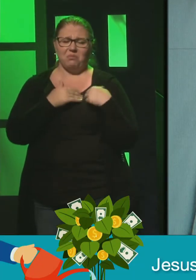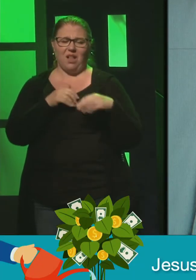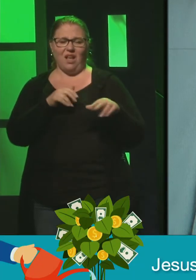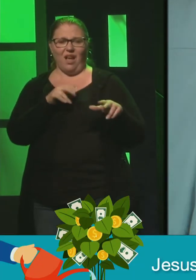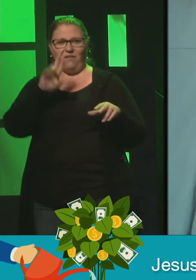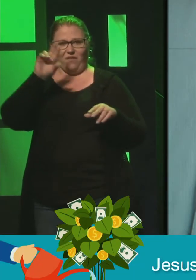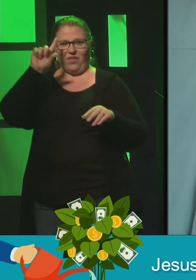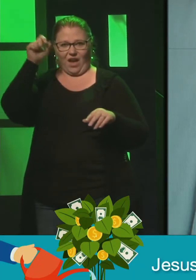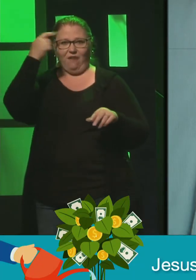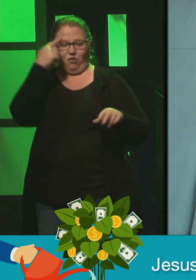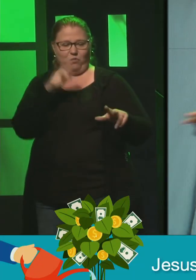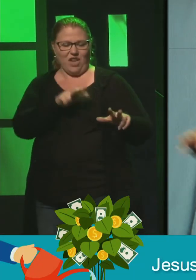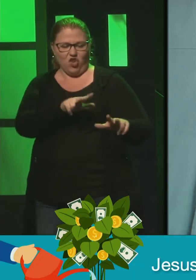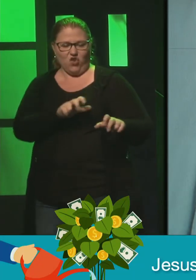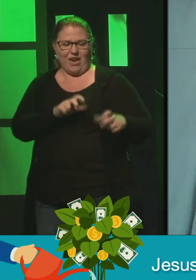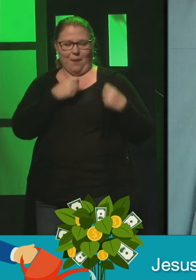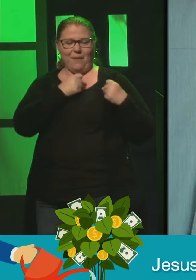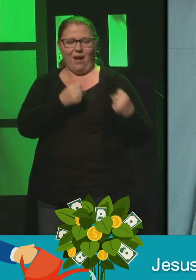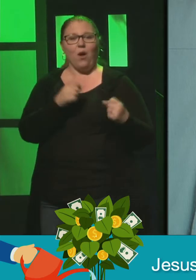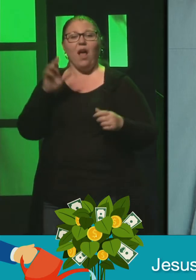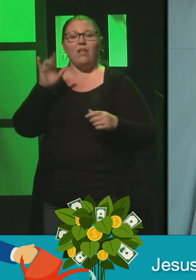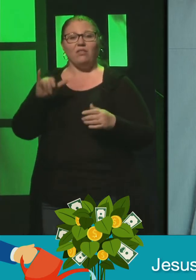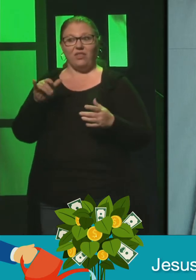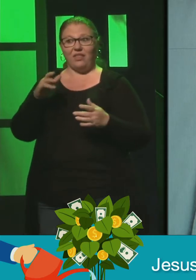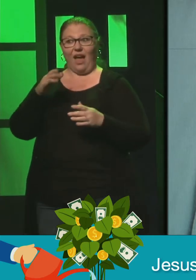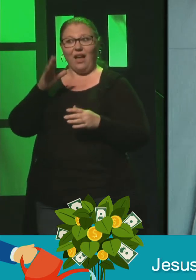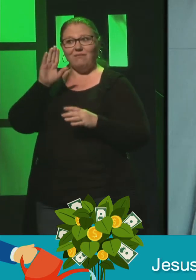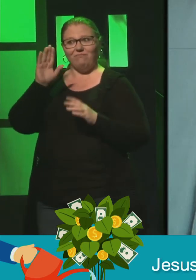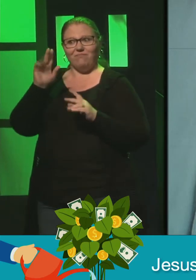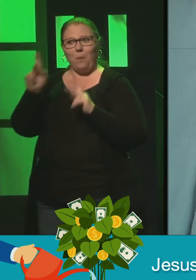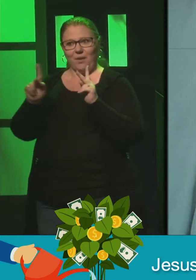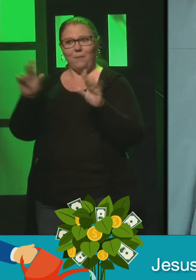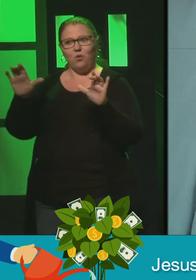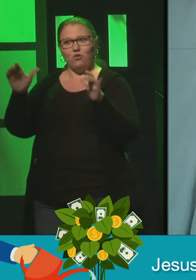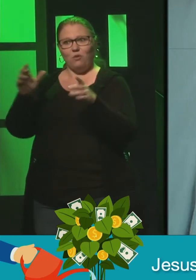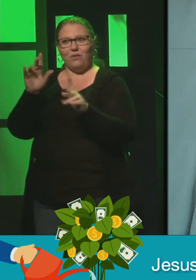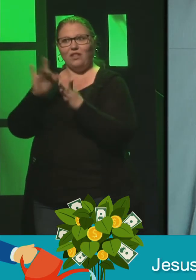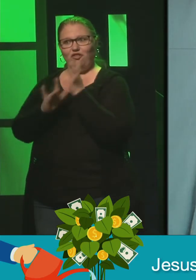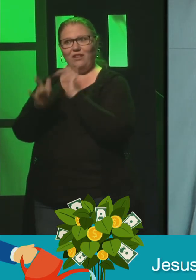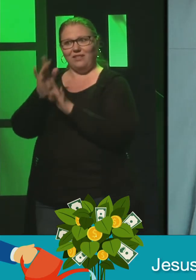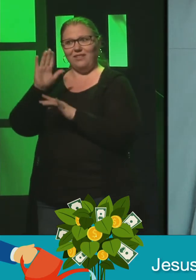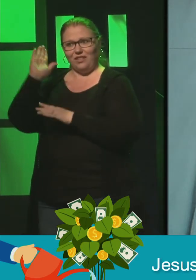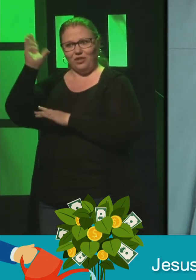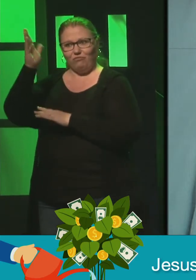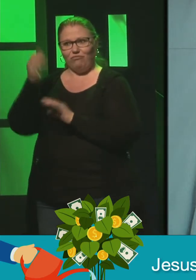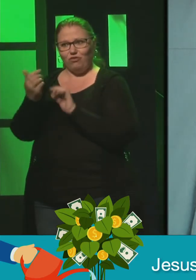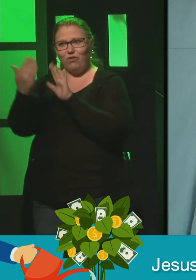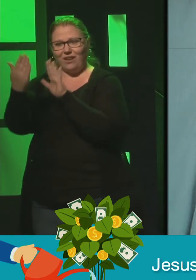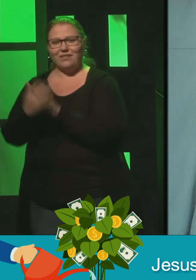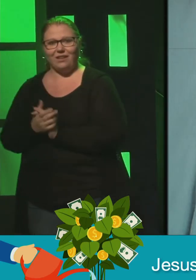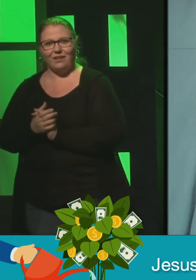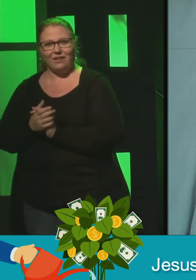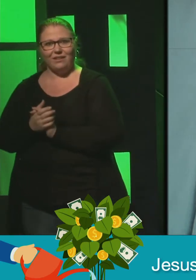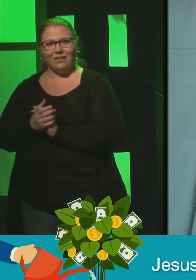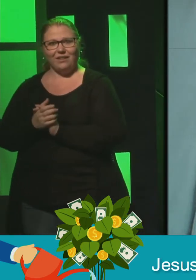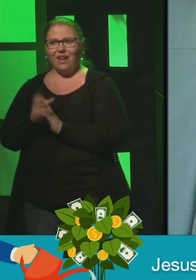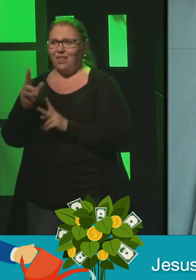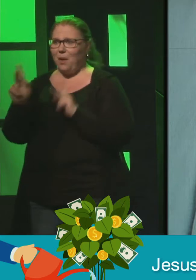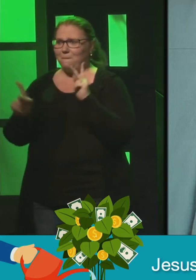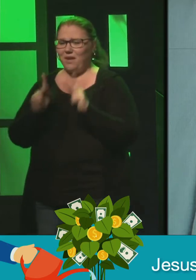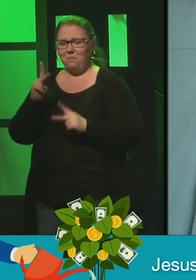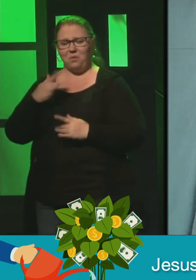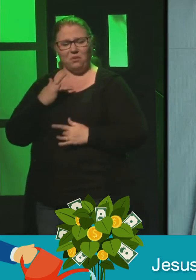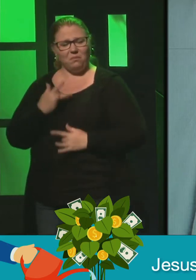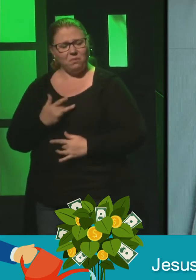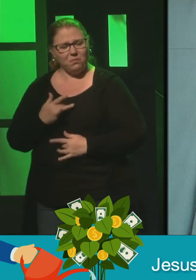power. Like that's who Jesus is talking to. Jesus is talking to the down and out. Right? Jesus is talking to the